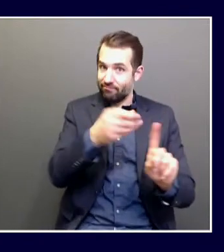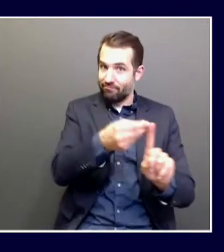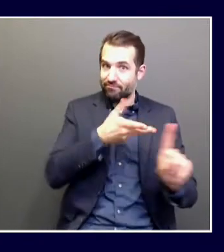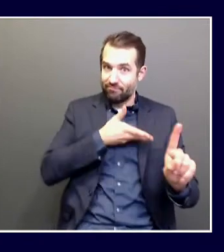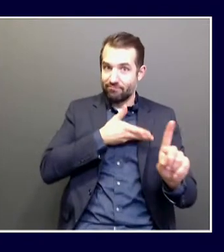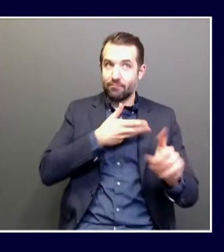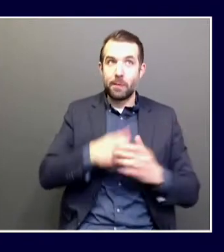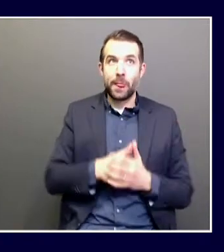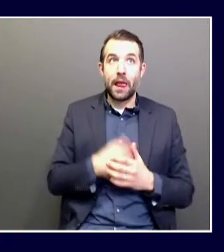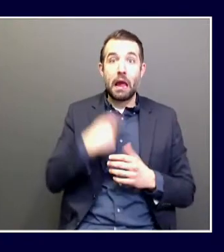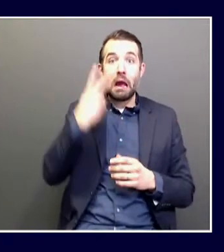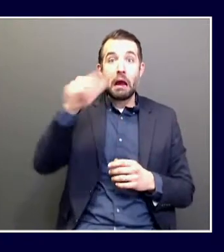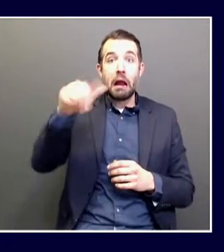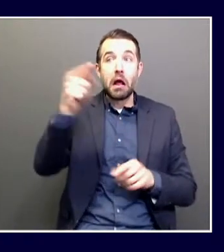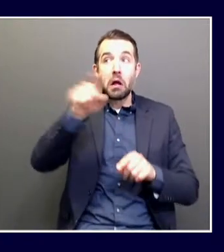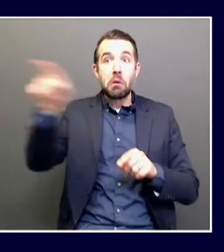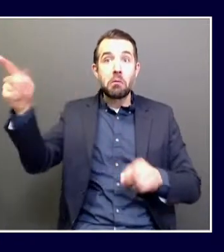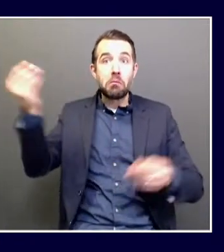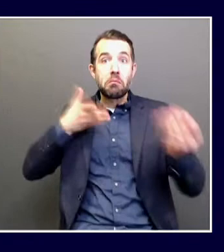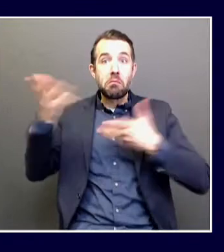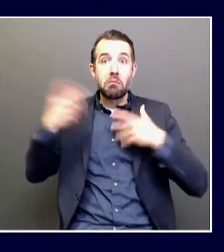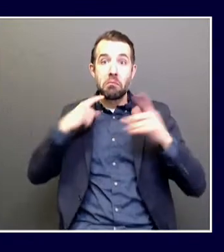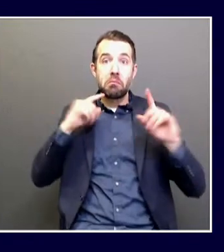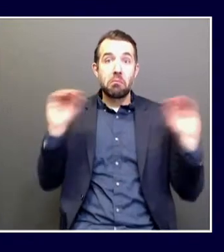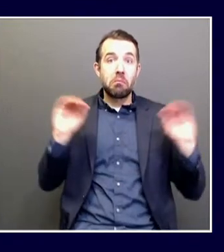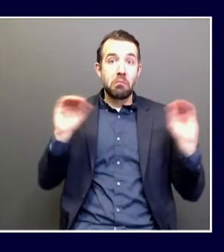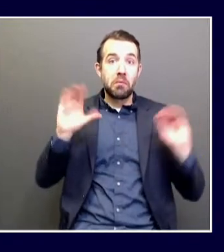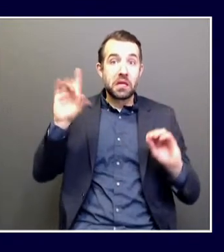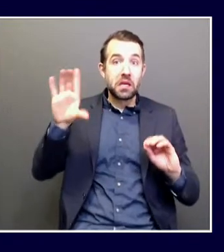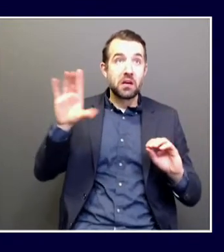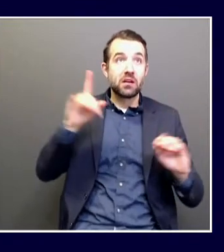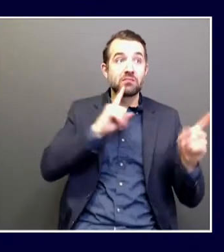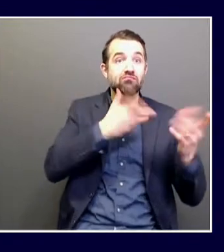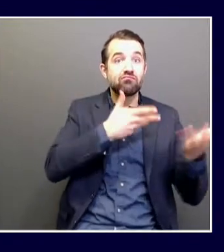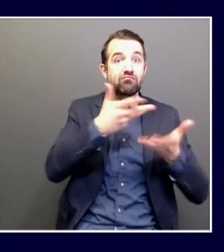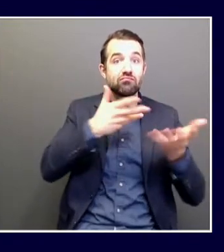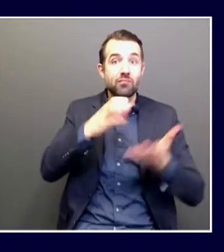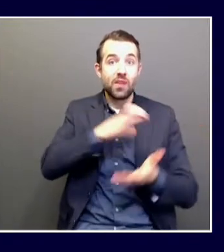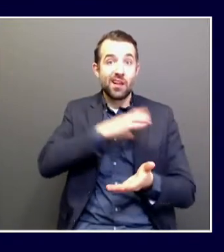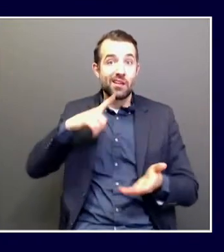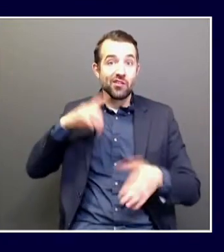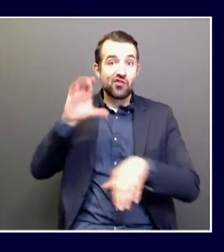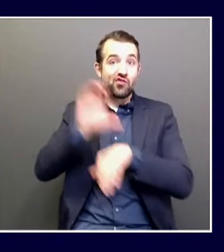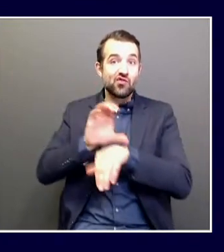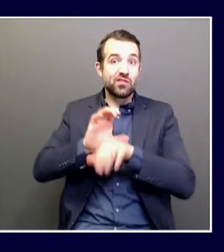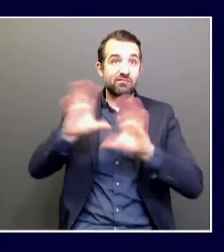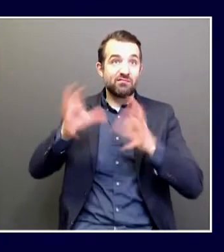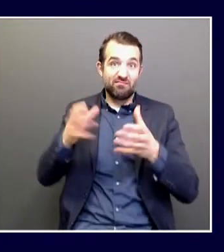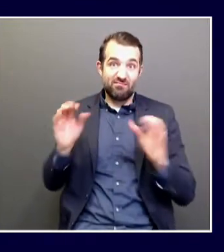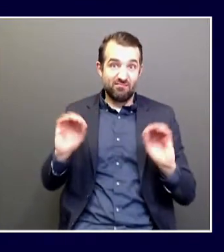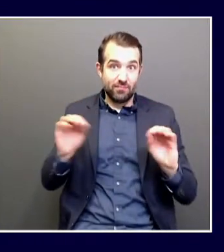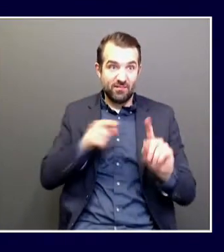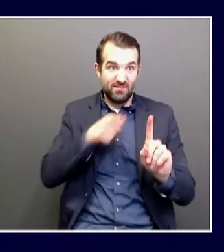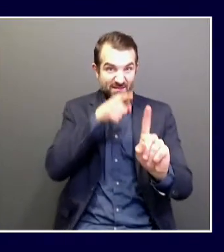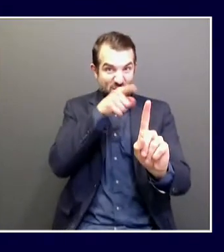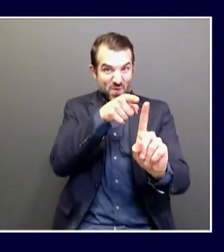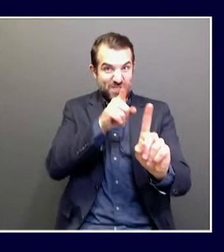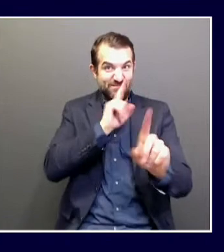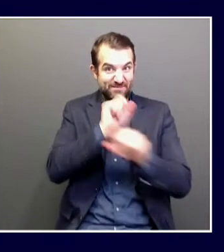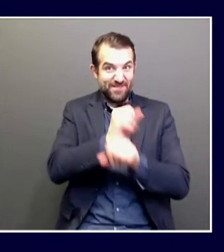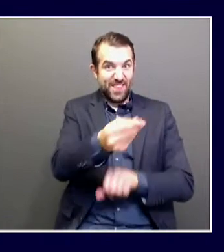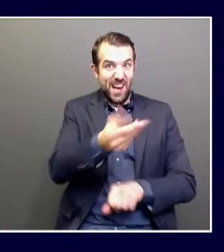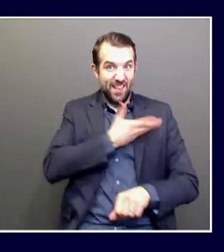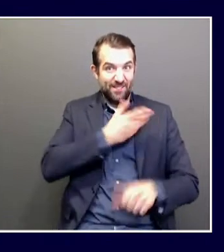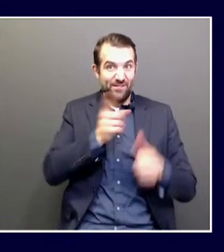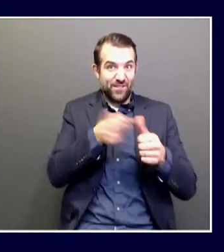far as I'm aware, nor has Maine CDC spoken with the Council of Churches on this. So I'm basing some of what I'm about to say just on